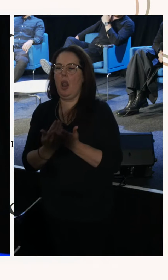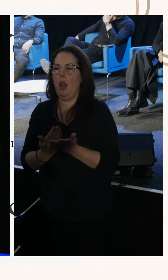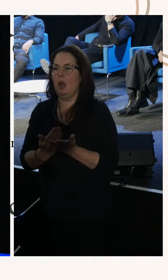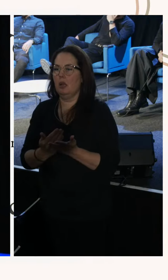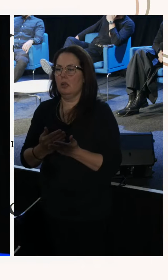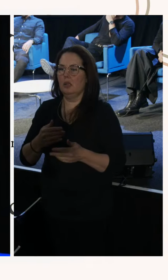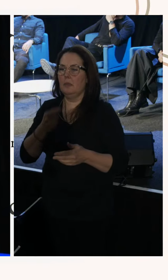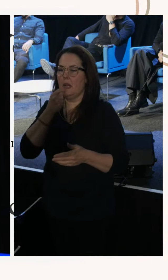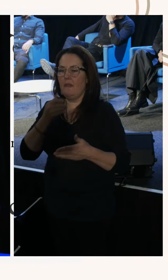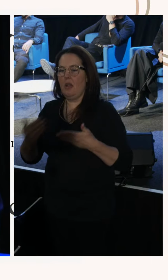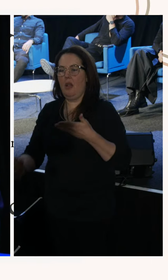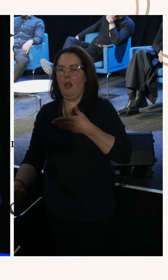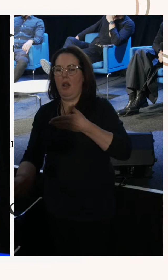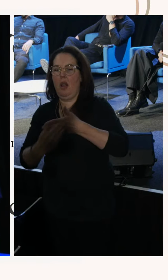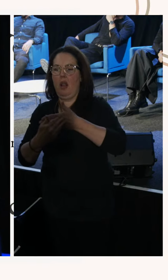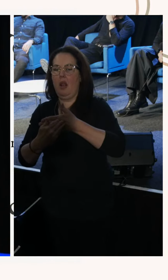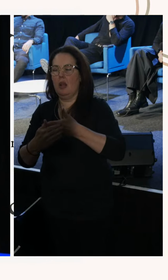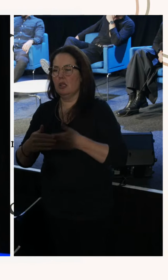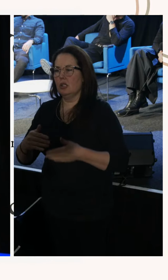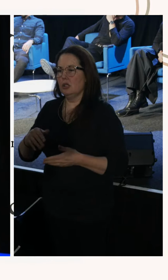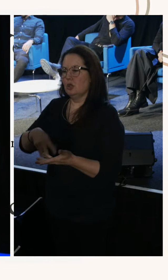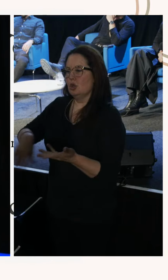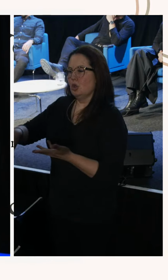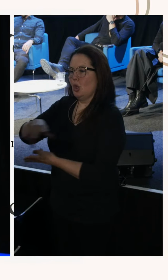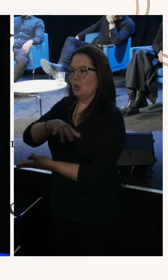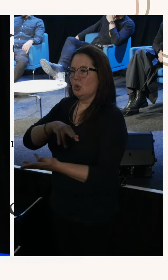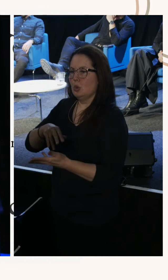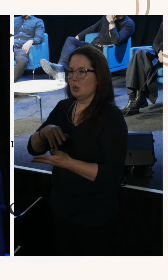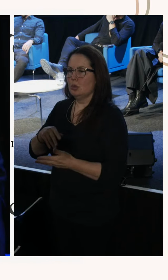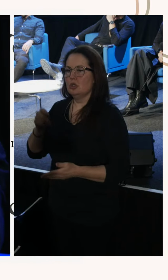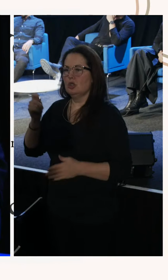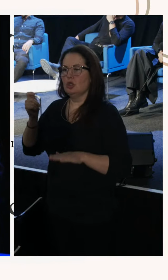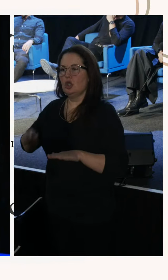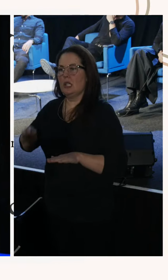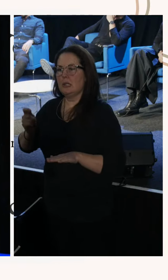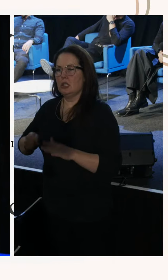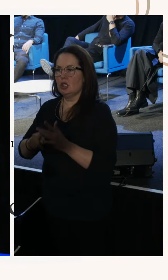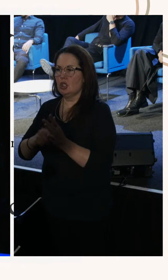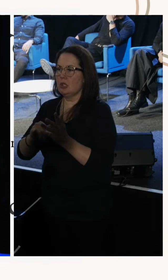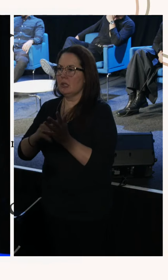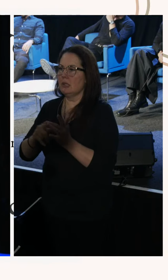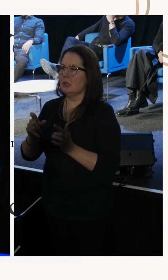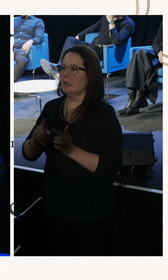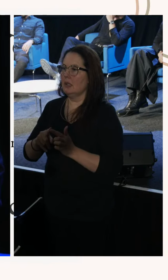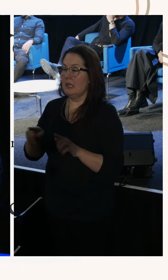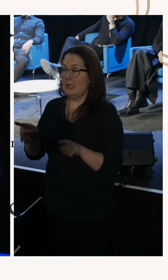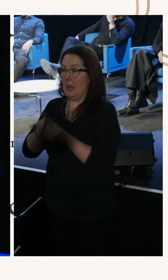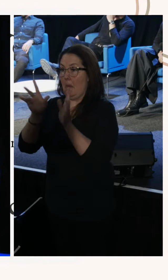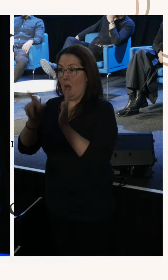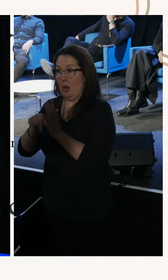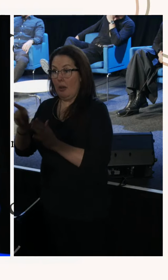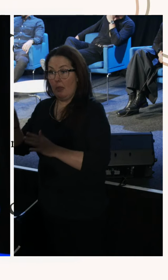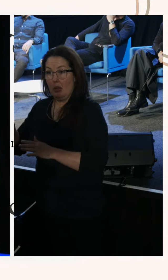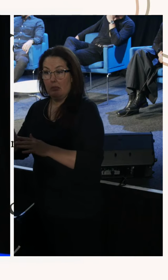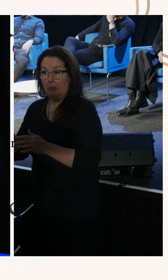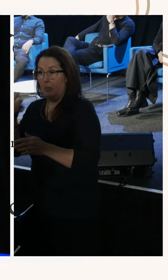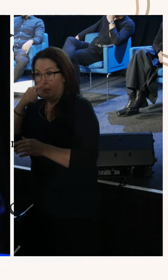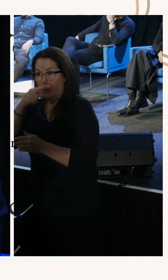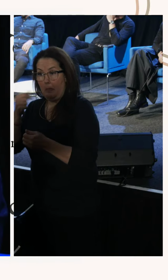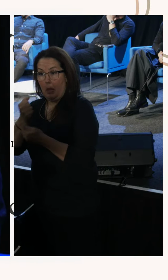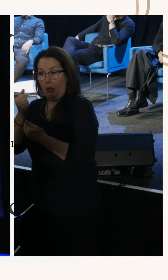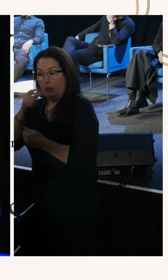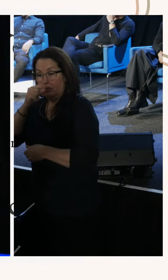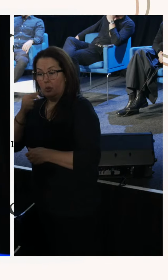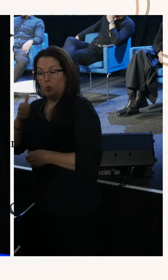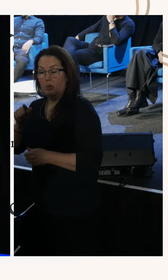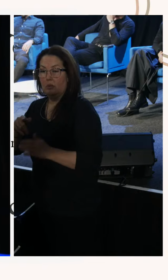And that's the way that the logic works. And so what it means is you can simultaneously use this rhetoric and say